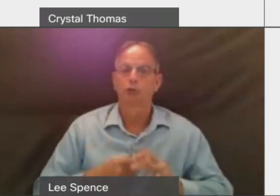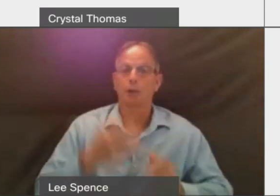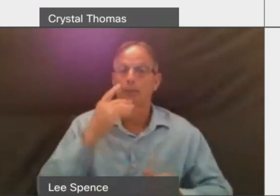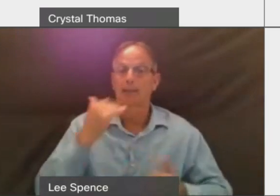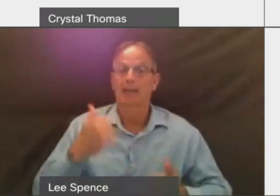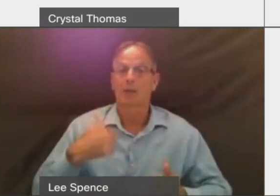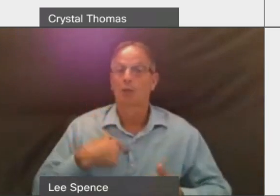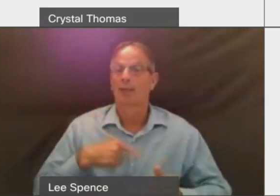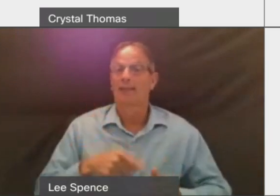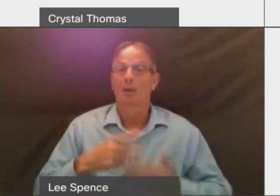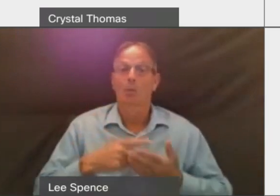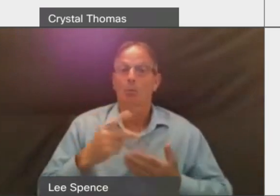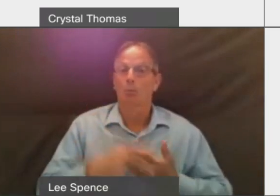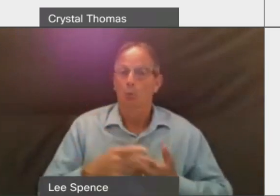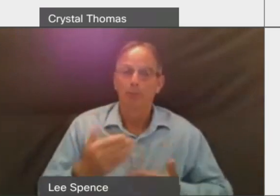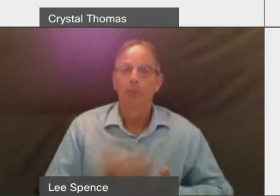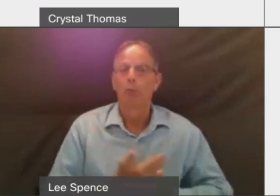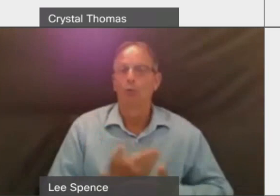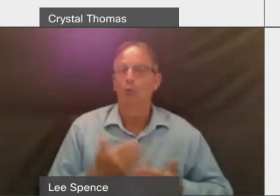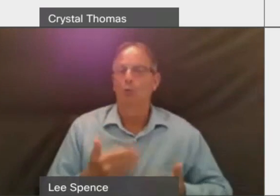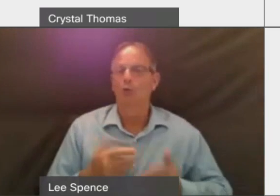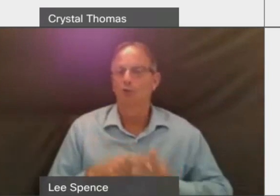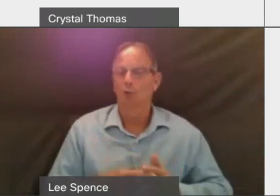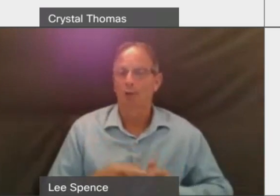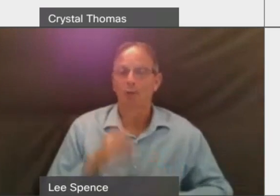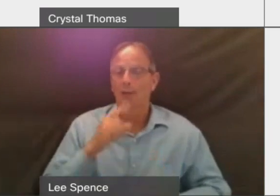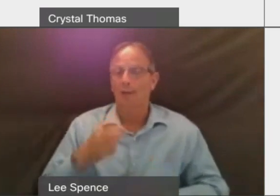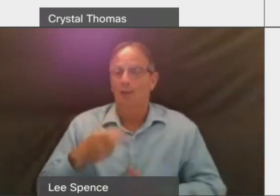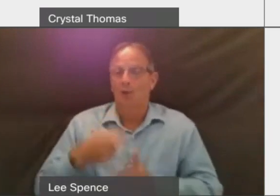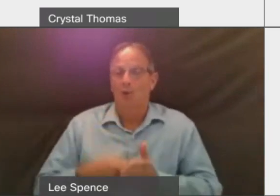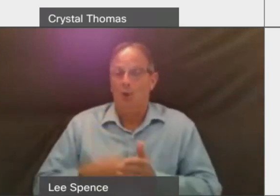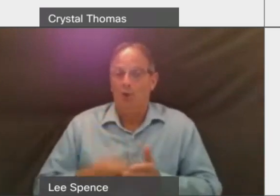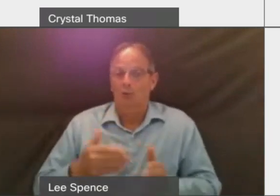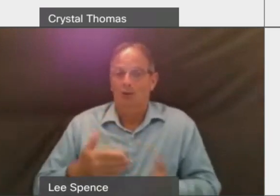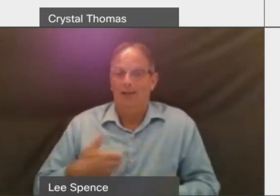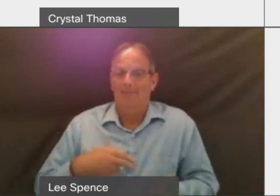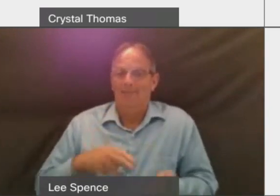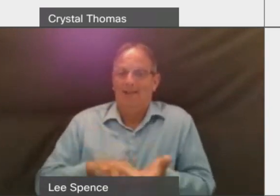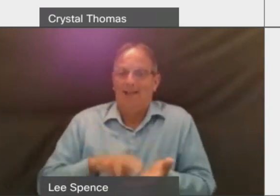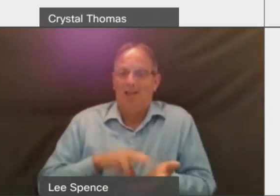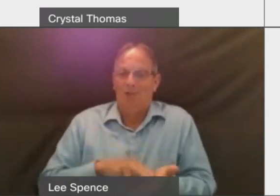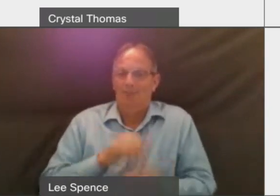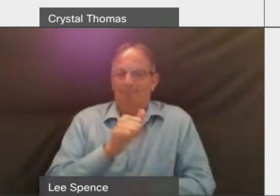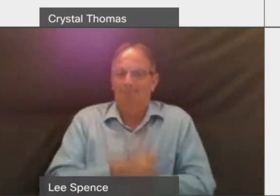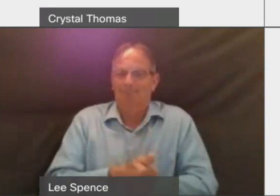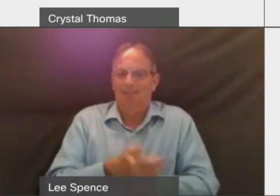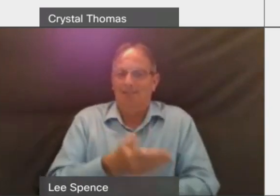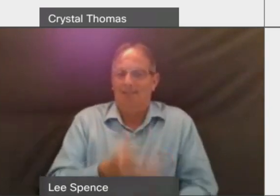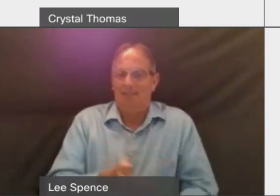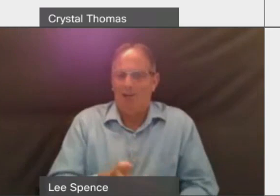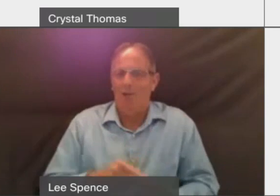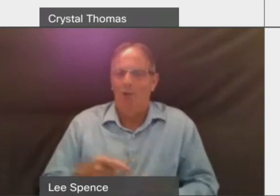program. The cost of it is, there's already a contract in place. We would ride